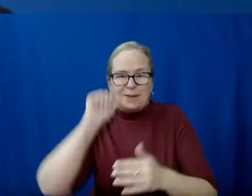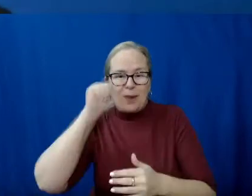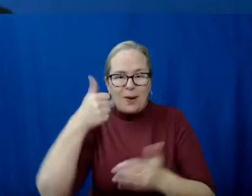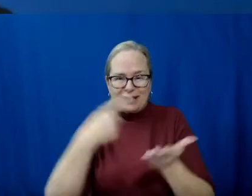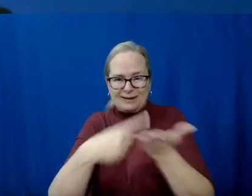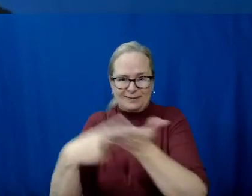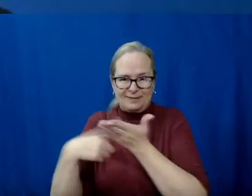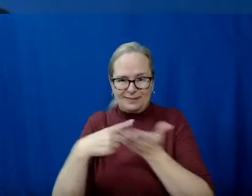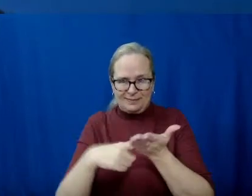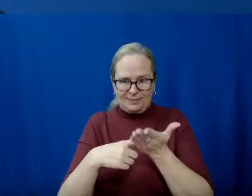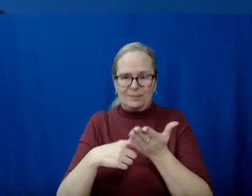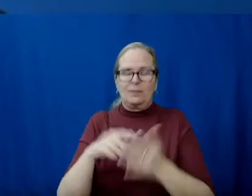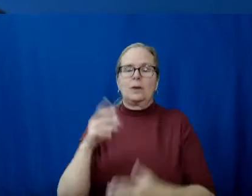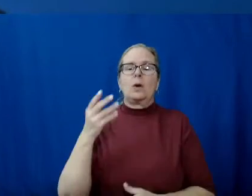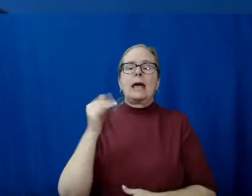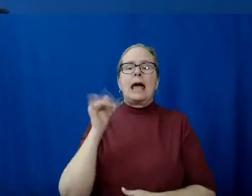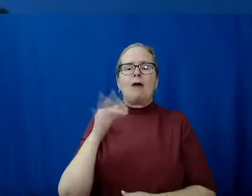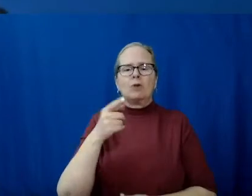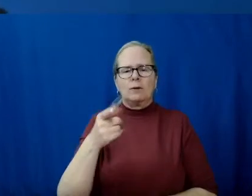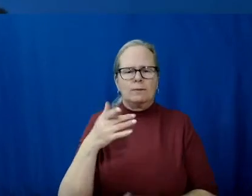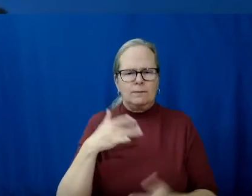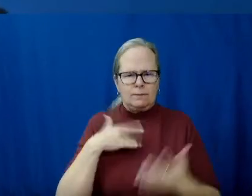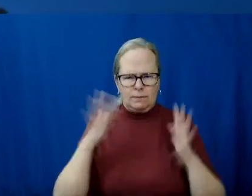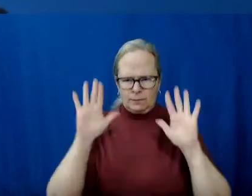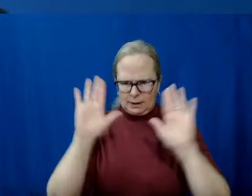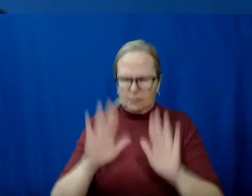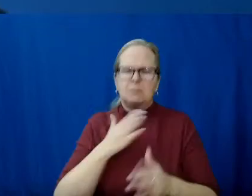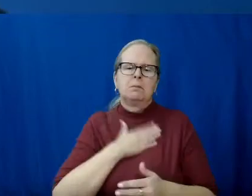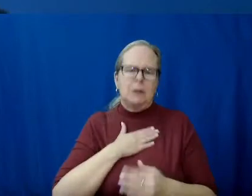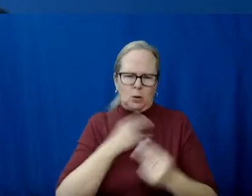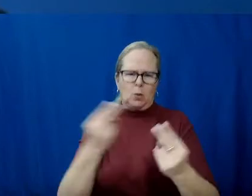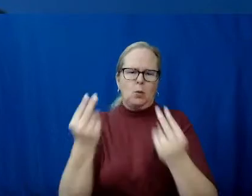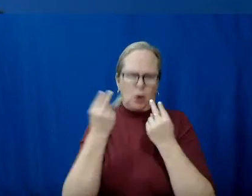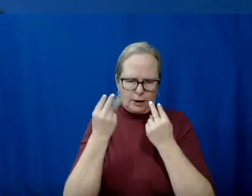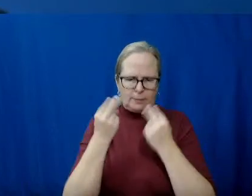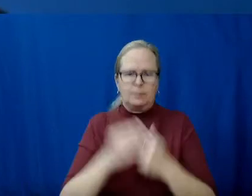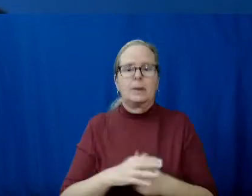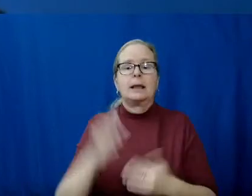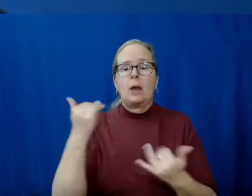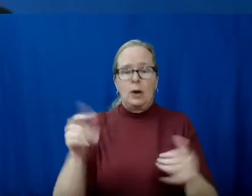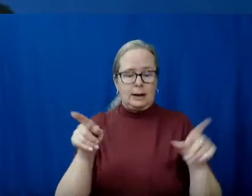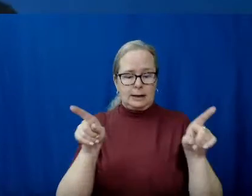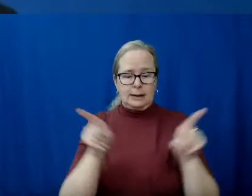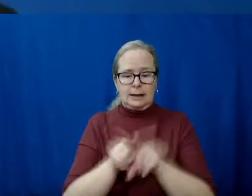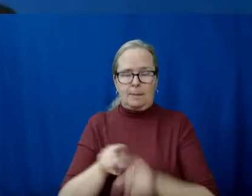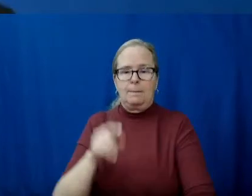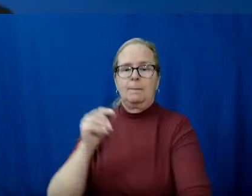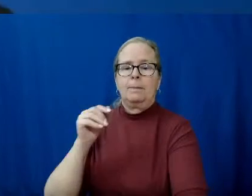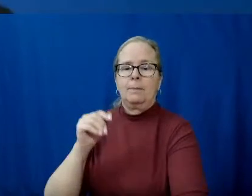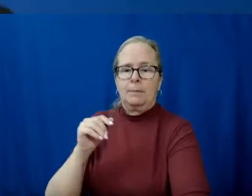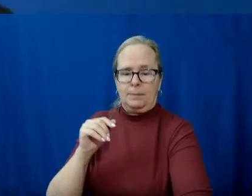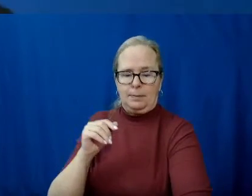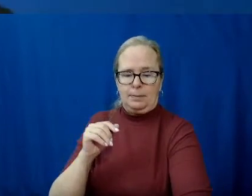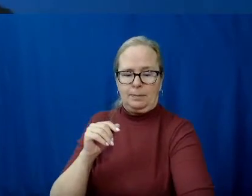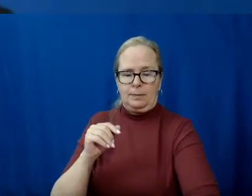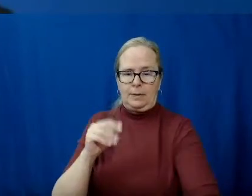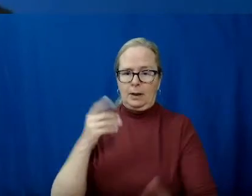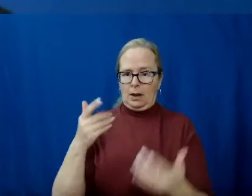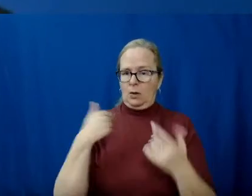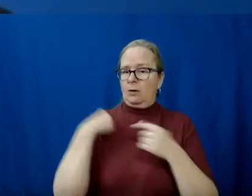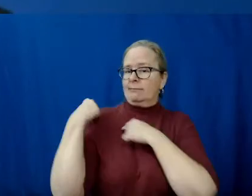As always, stay safe, Alberta. Remember, COVID-19 is airborne, and wear the best mask with the